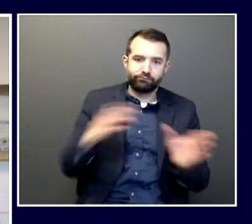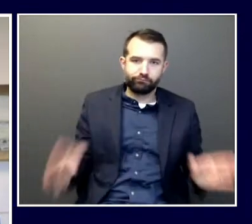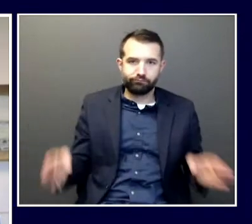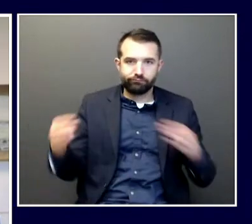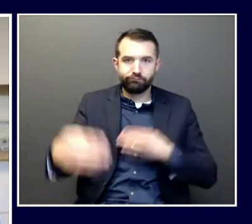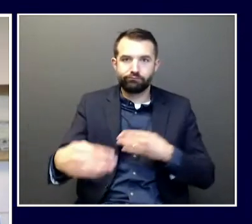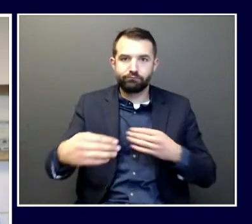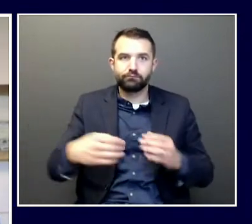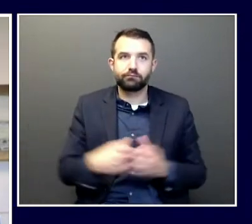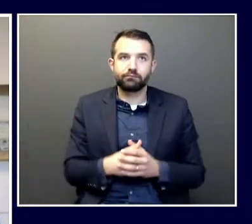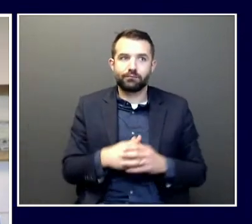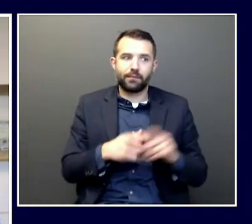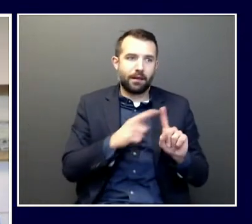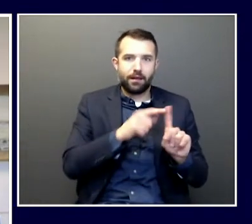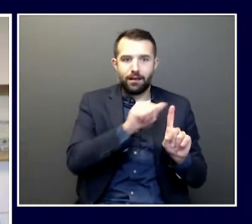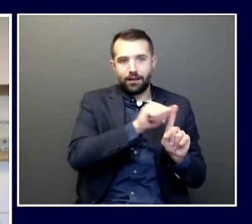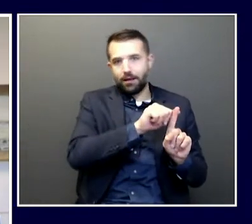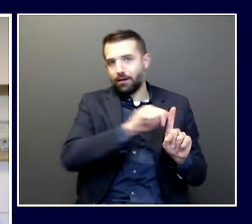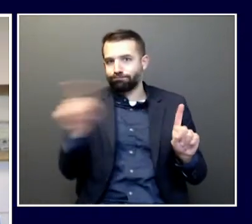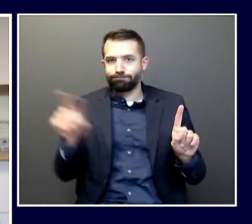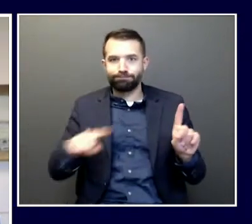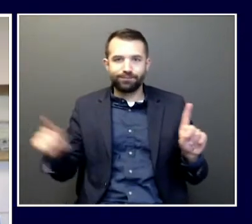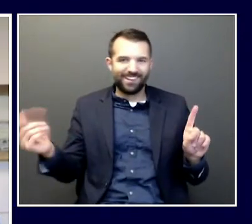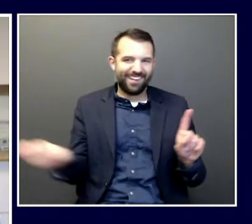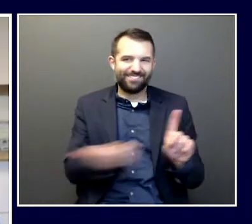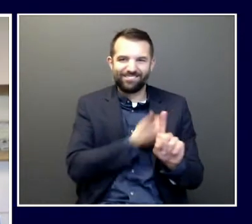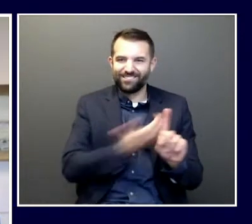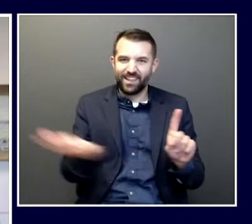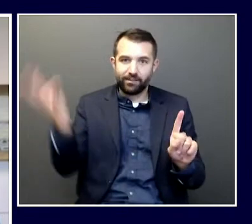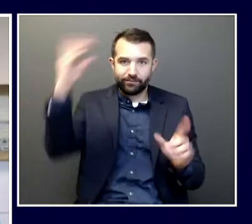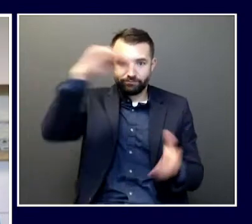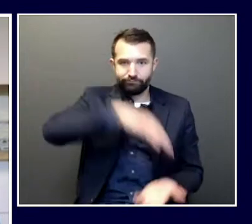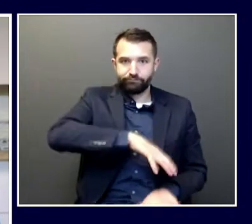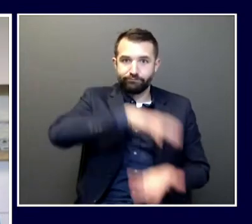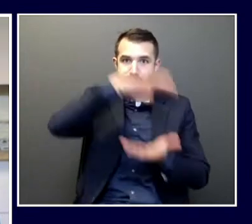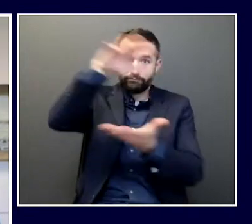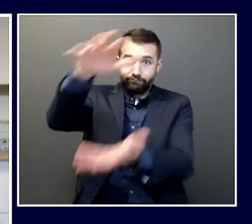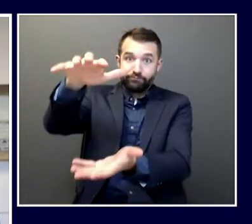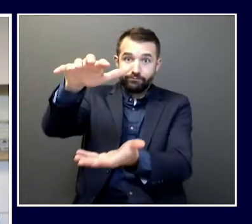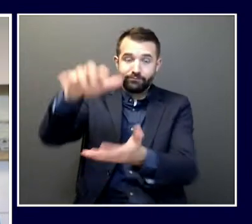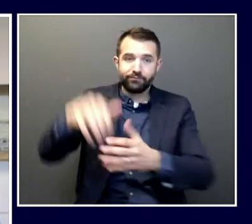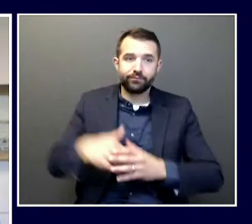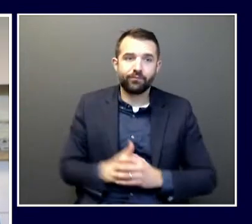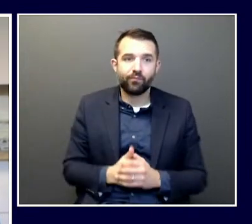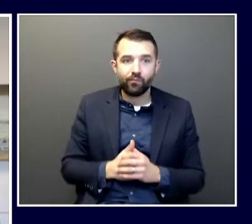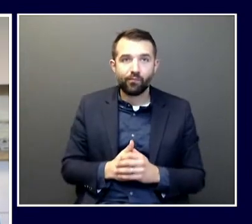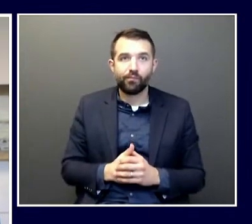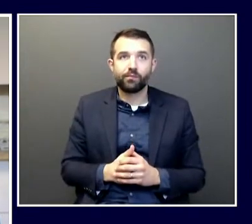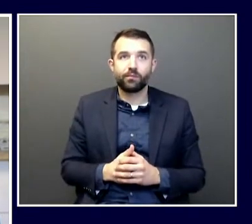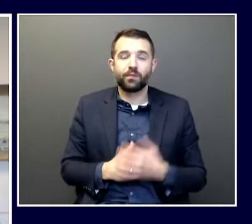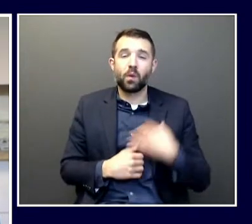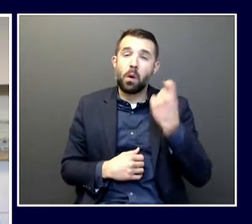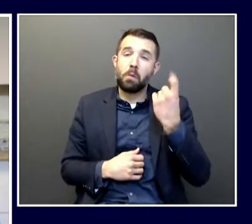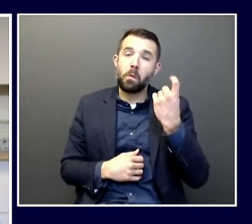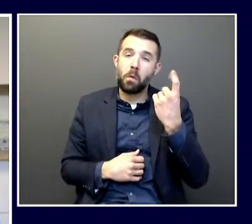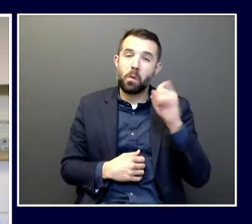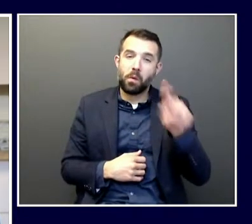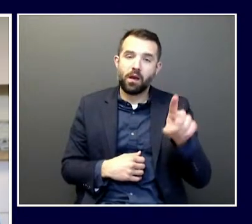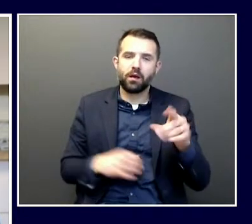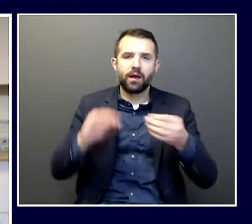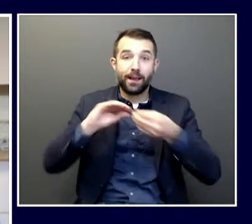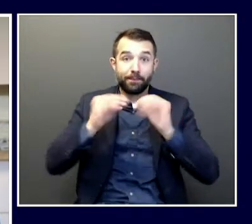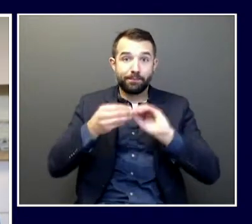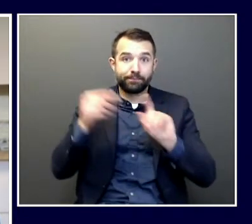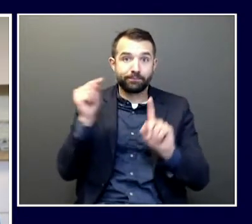into a vaccination. Okay, great. And then just one quick numbers question. I think you said earlier that it was about